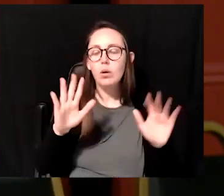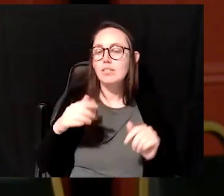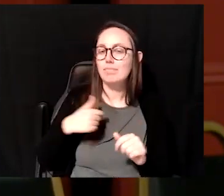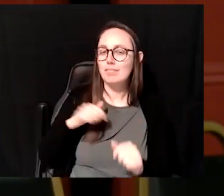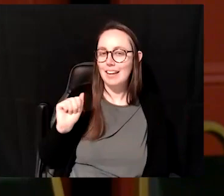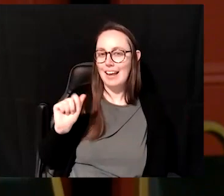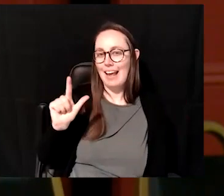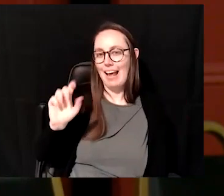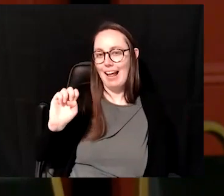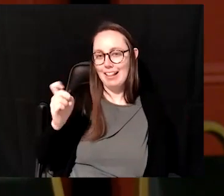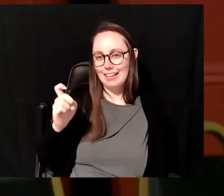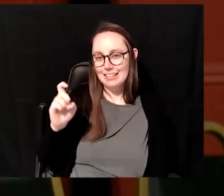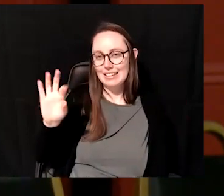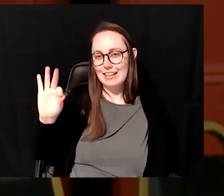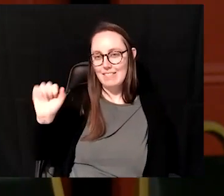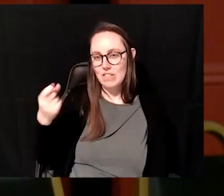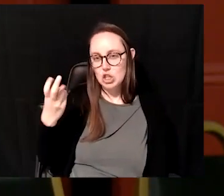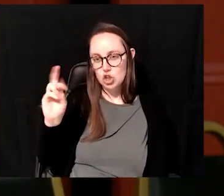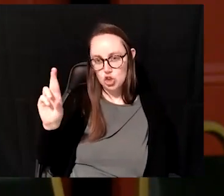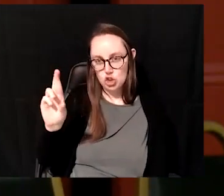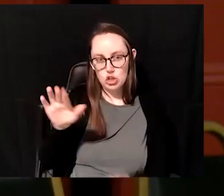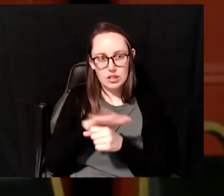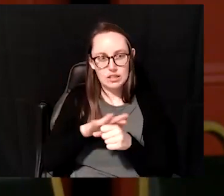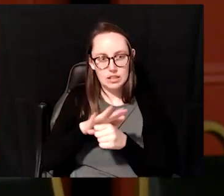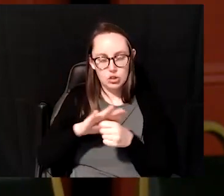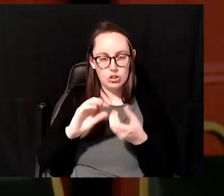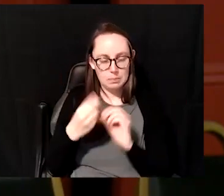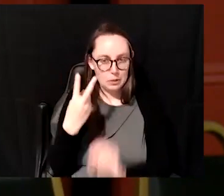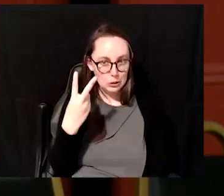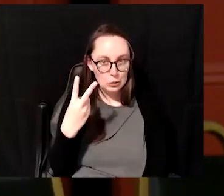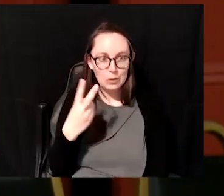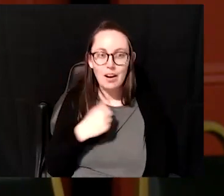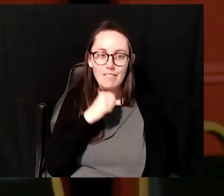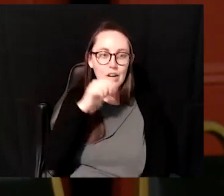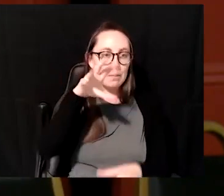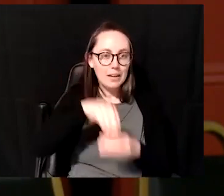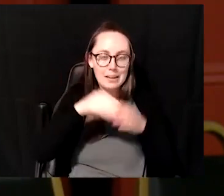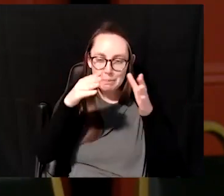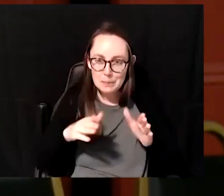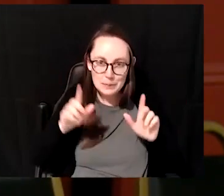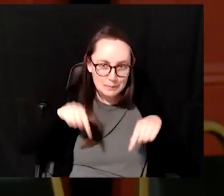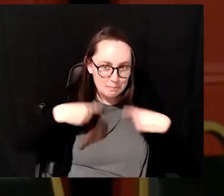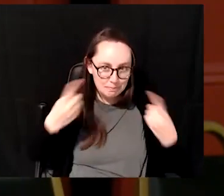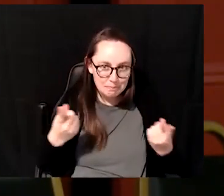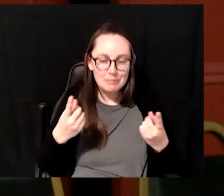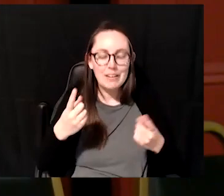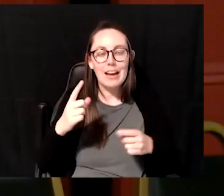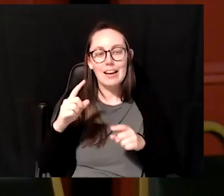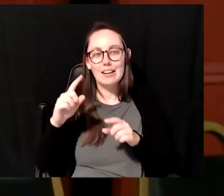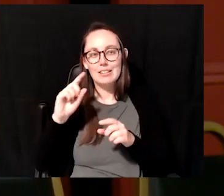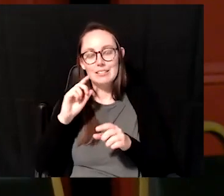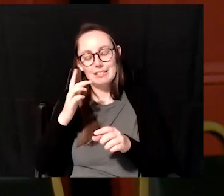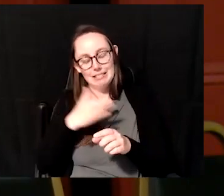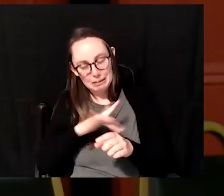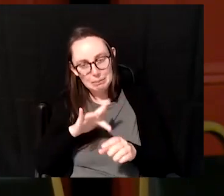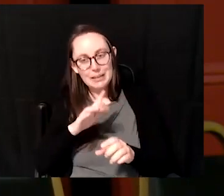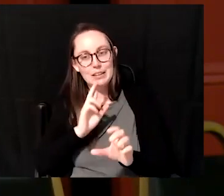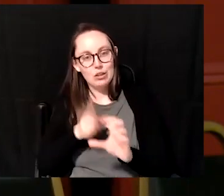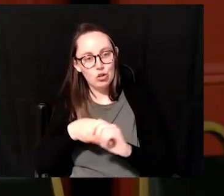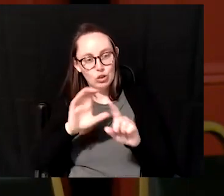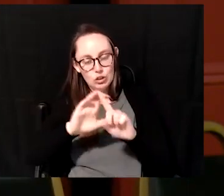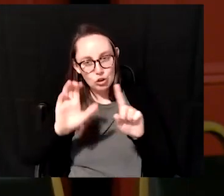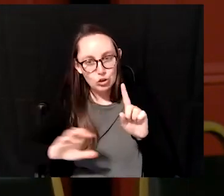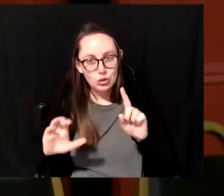Fisher District Two I haven't been in person for a long time it's always been on Zoom yeah welcome um so I emailed earlier just